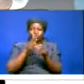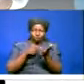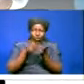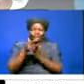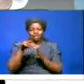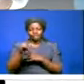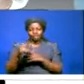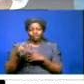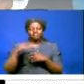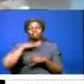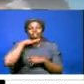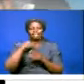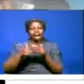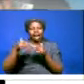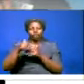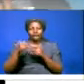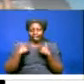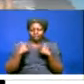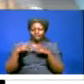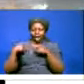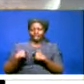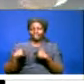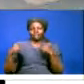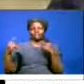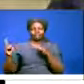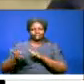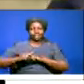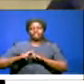moyo na atazikwa Jumamosi katika kaunti ya Siaya.